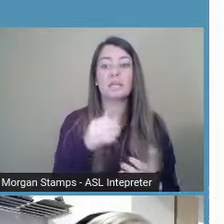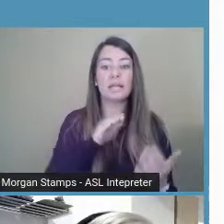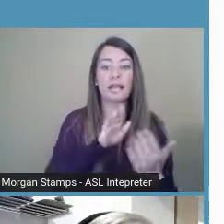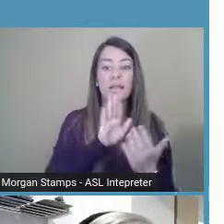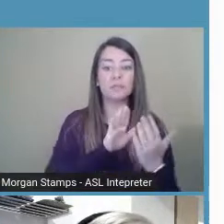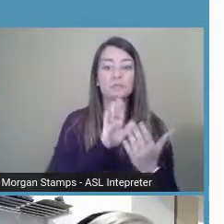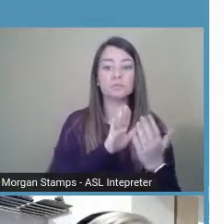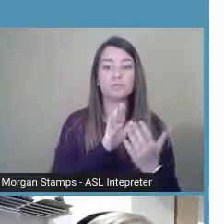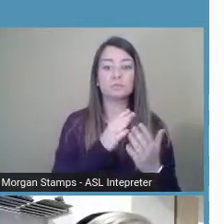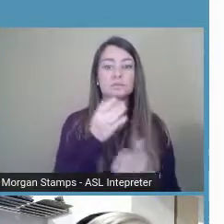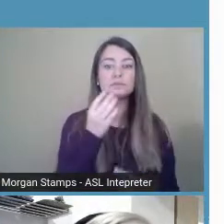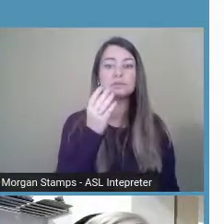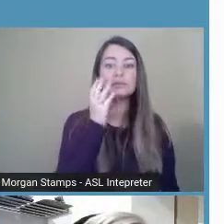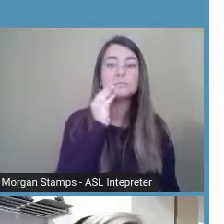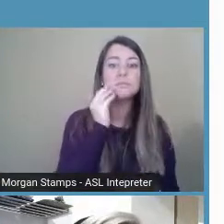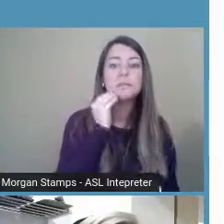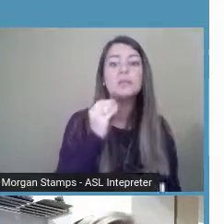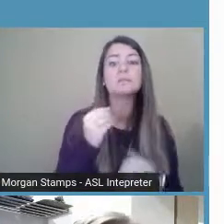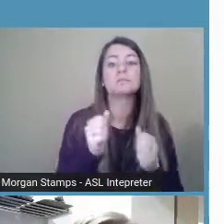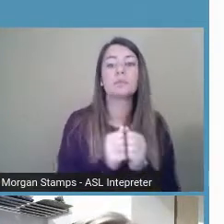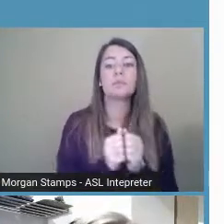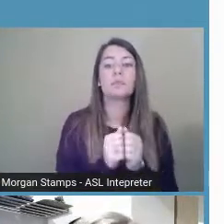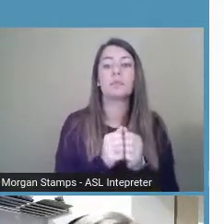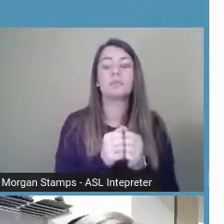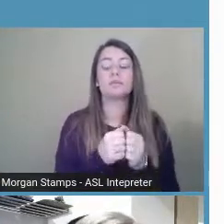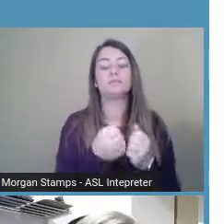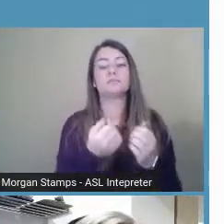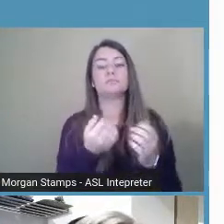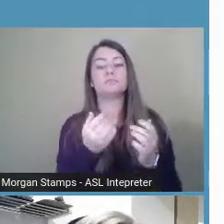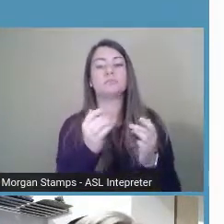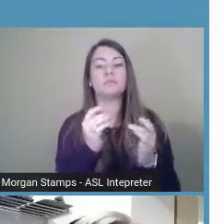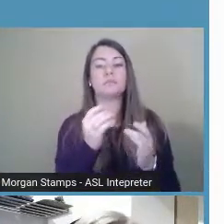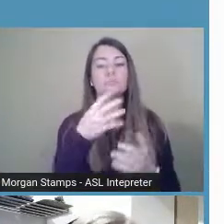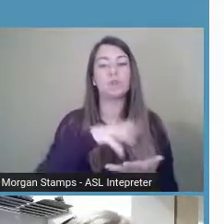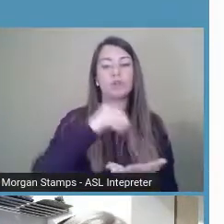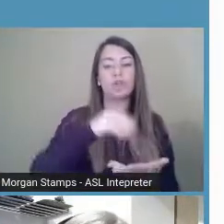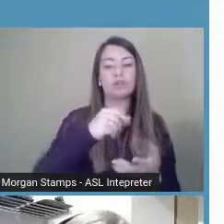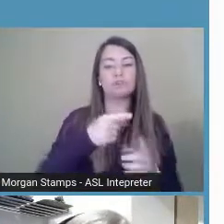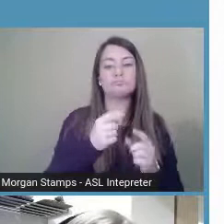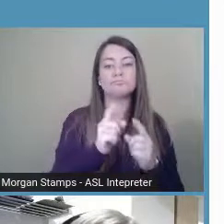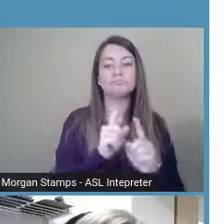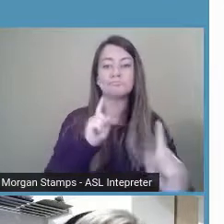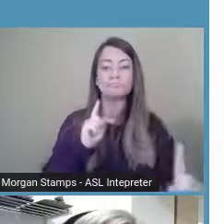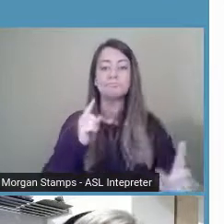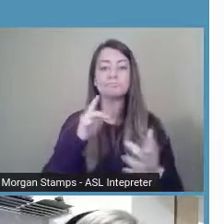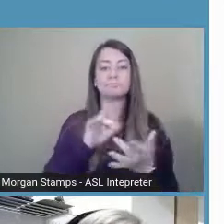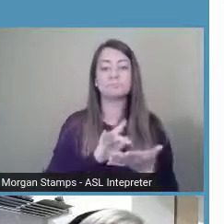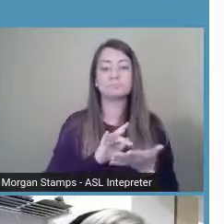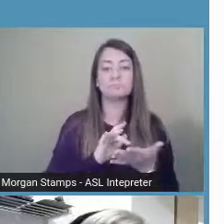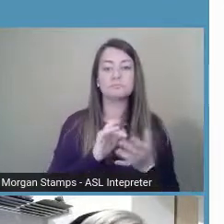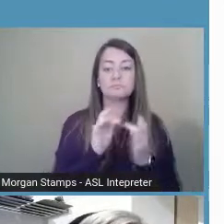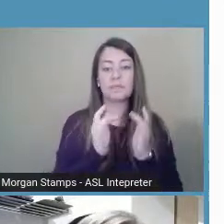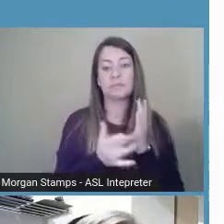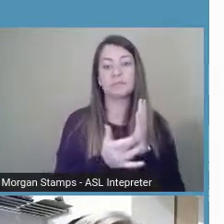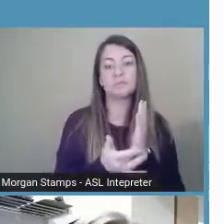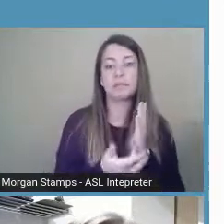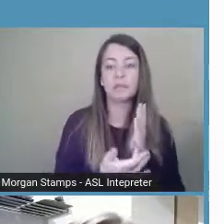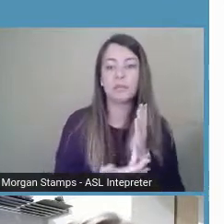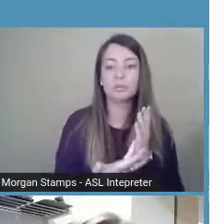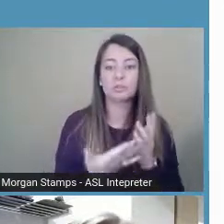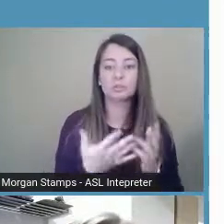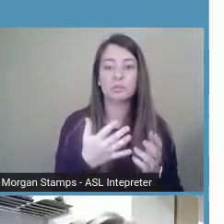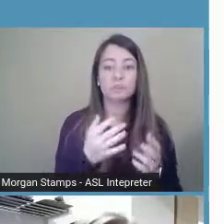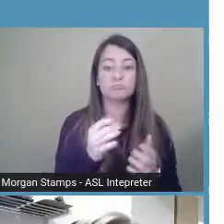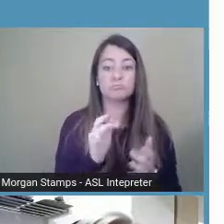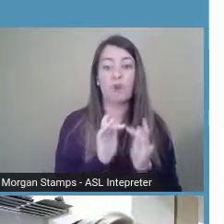programs in spaces not our own with the support of community partners. Armed with one Zoom Pro license, varying